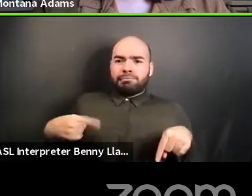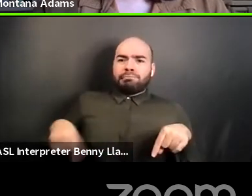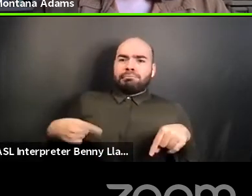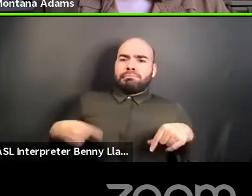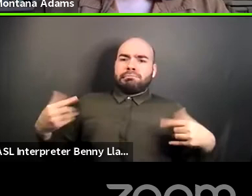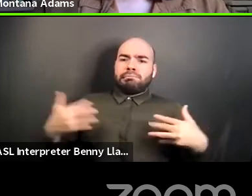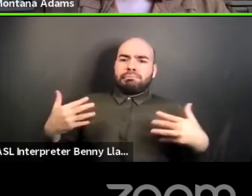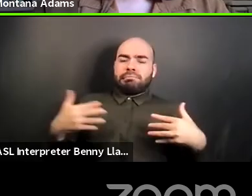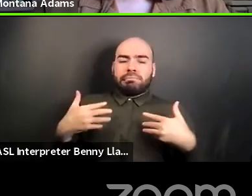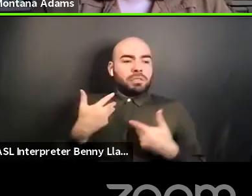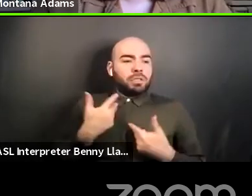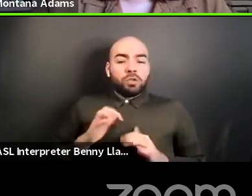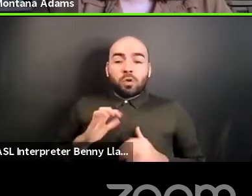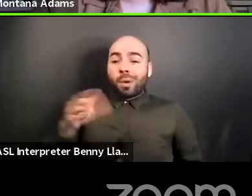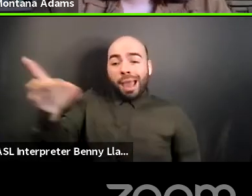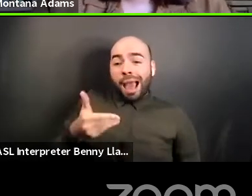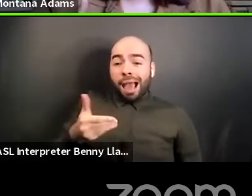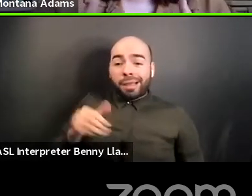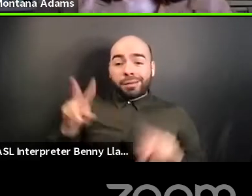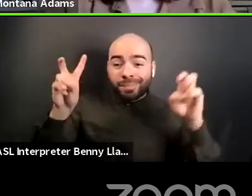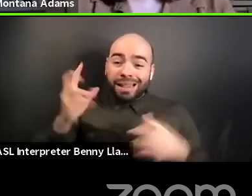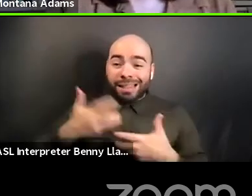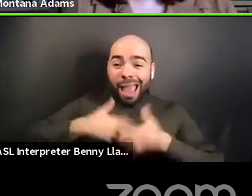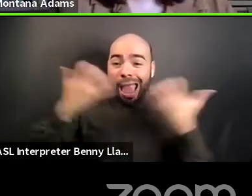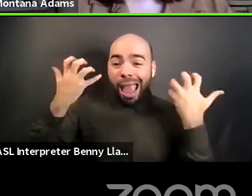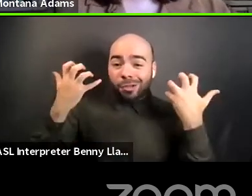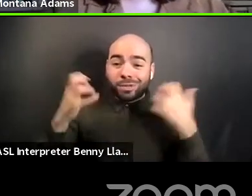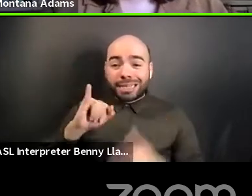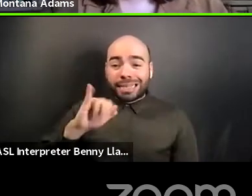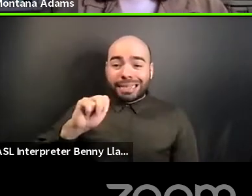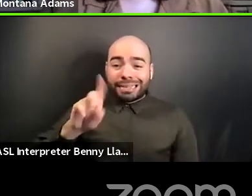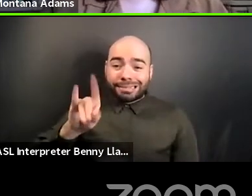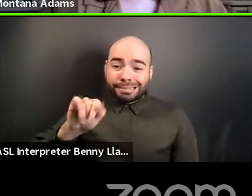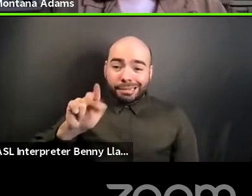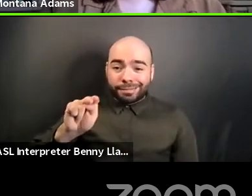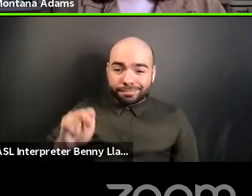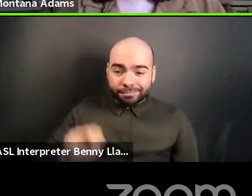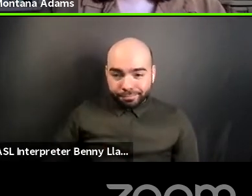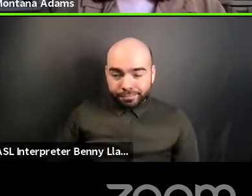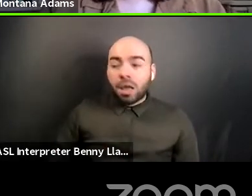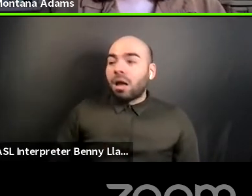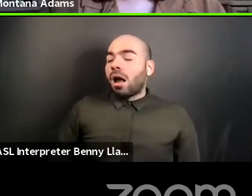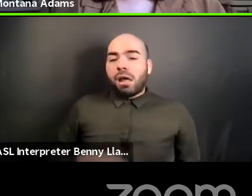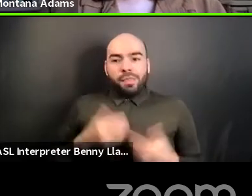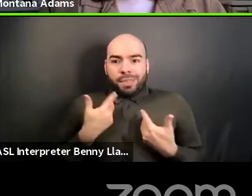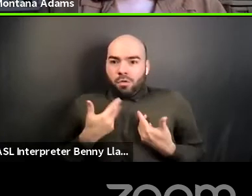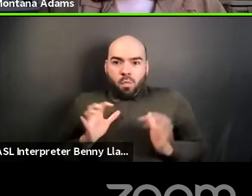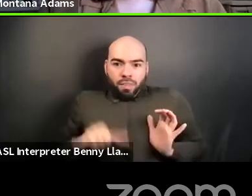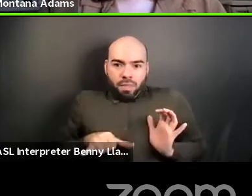basically hire the angry Indian, you know, like they don't want to see that. And they're so scared to,